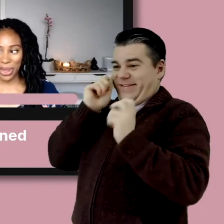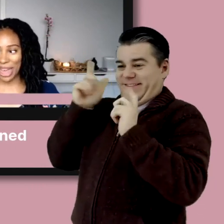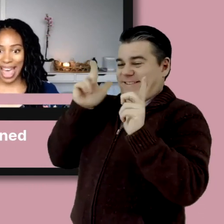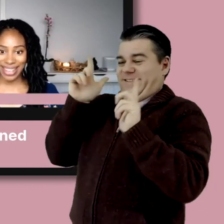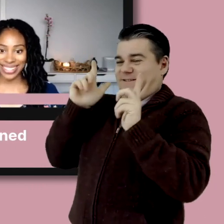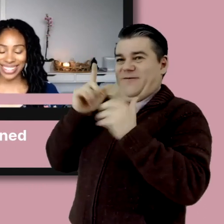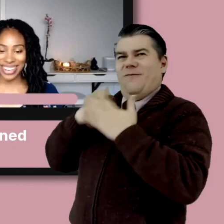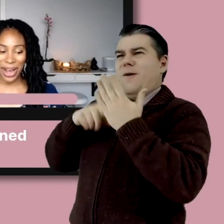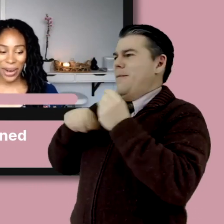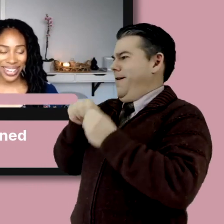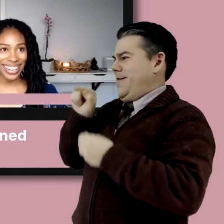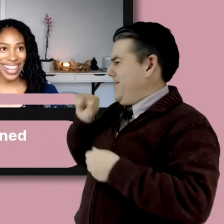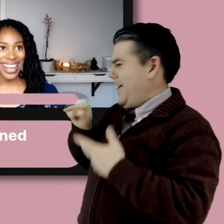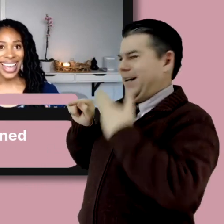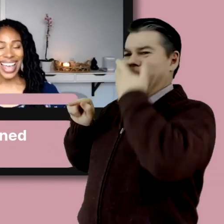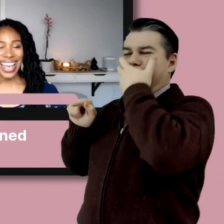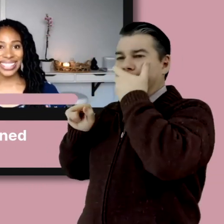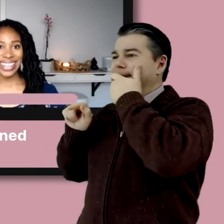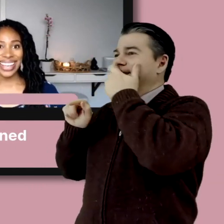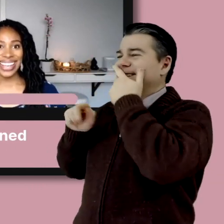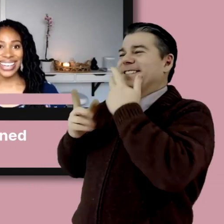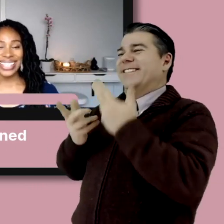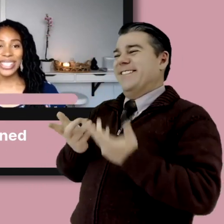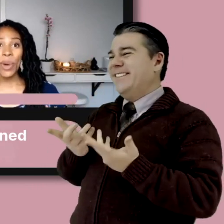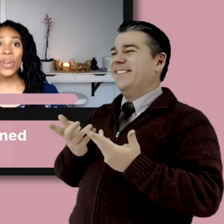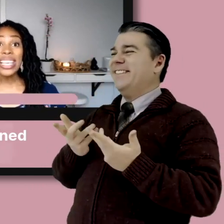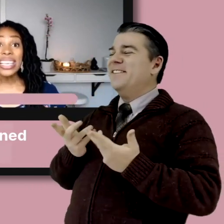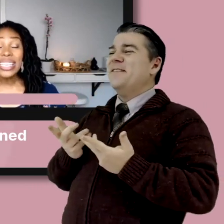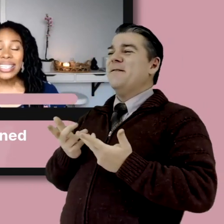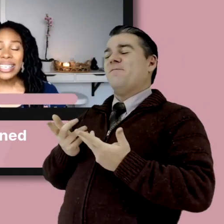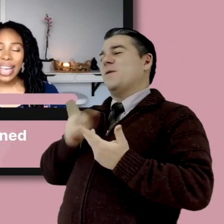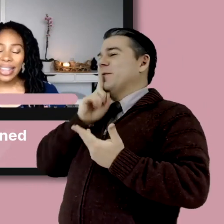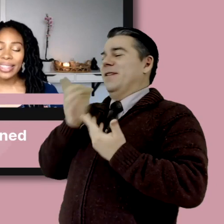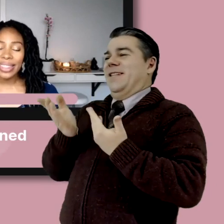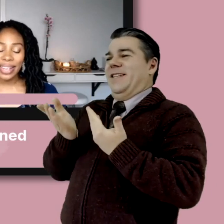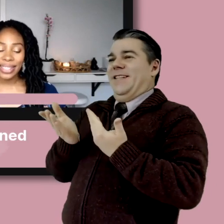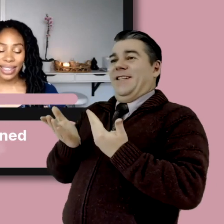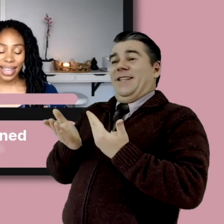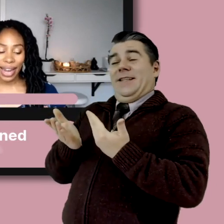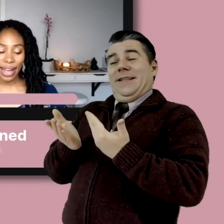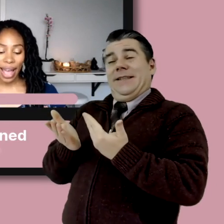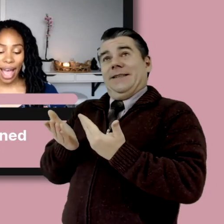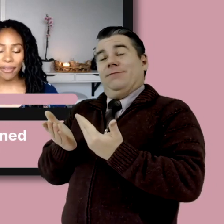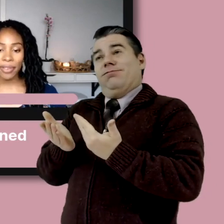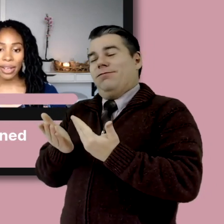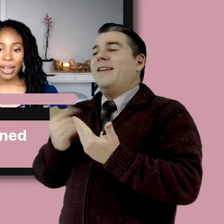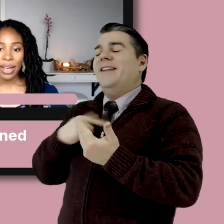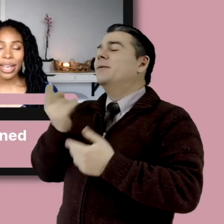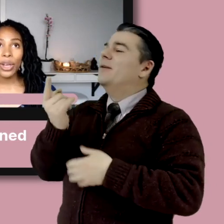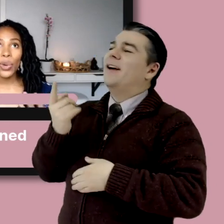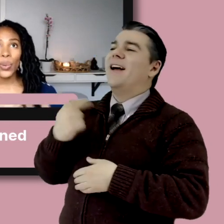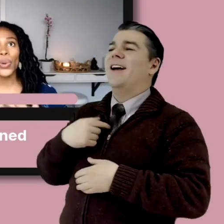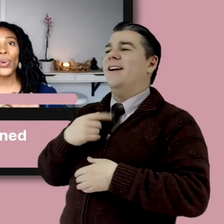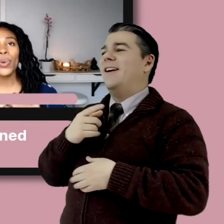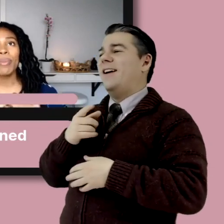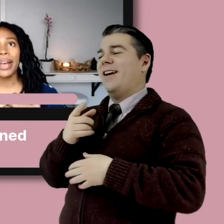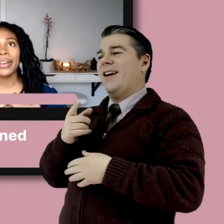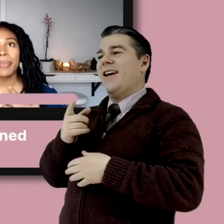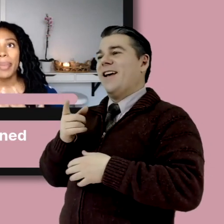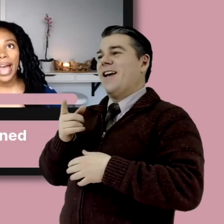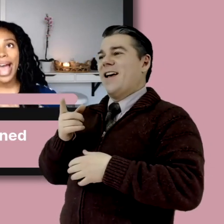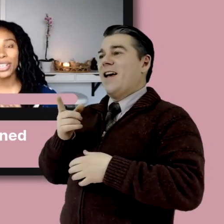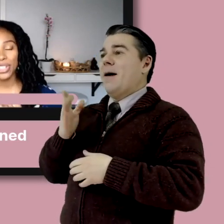about that? You know, and it's so easy. I think that that's the thing. It grew